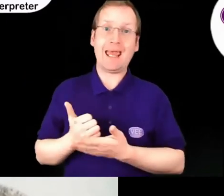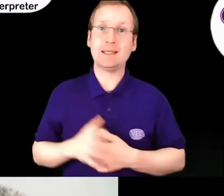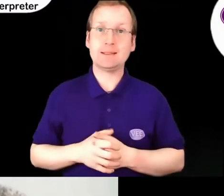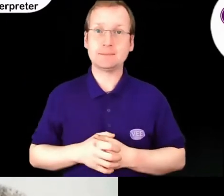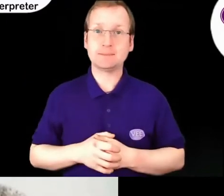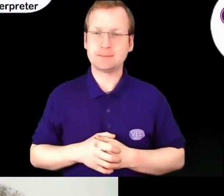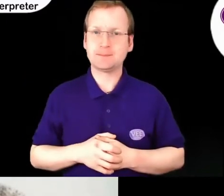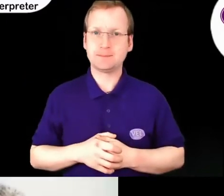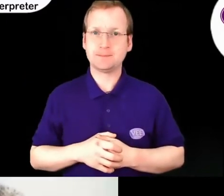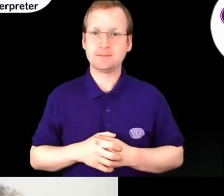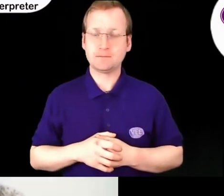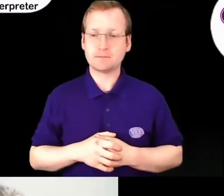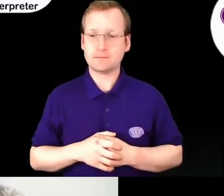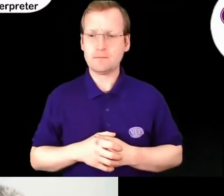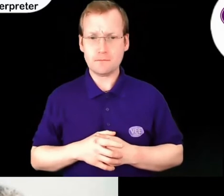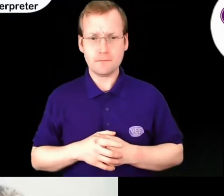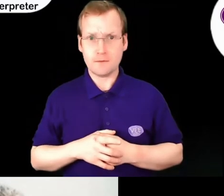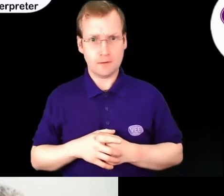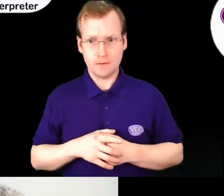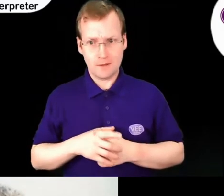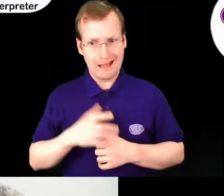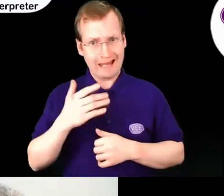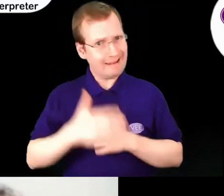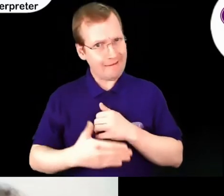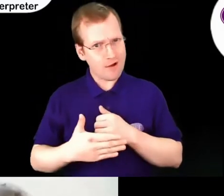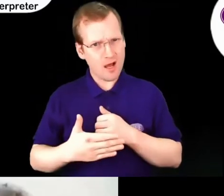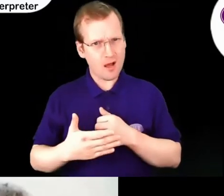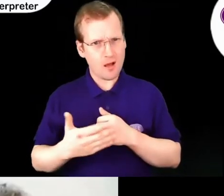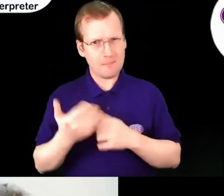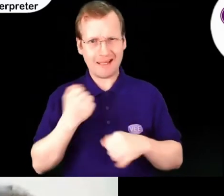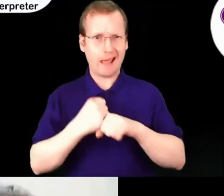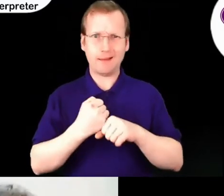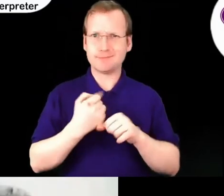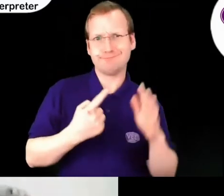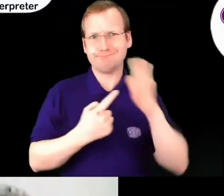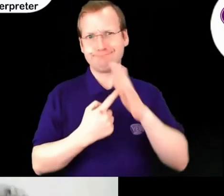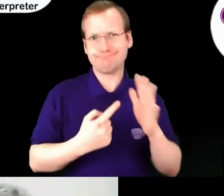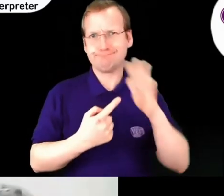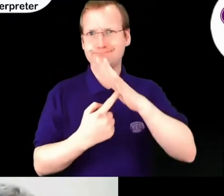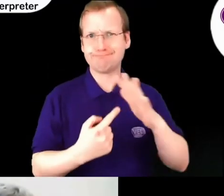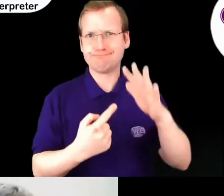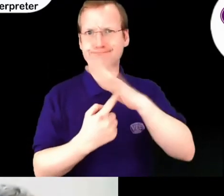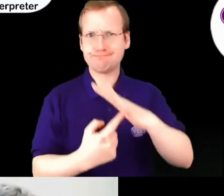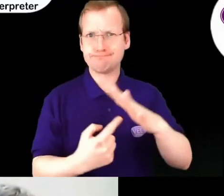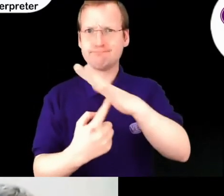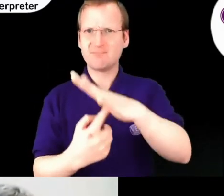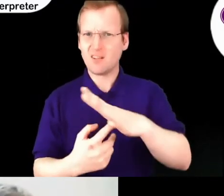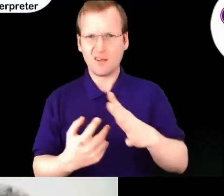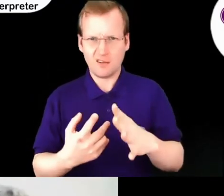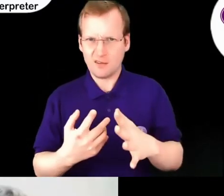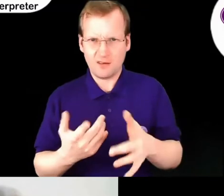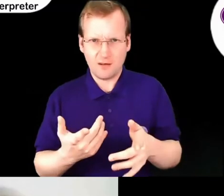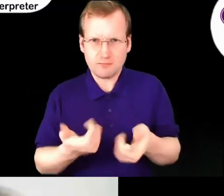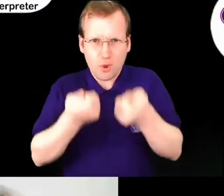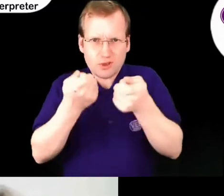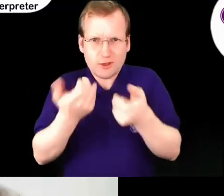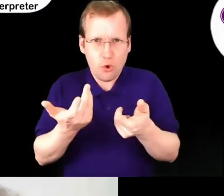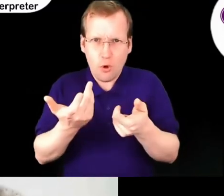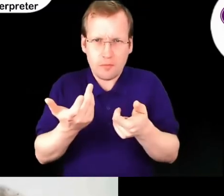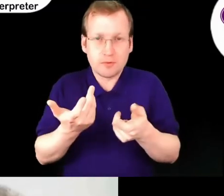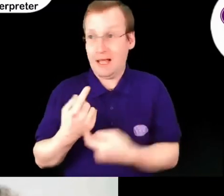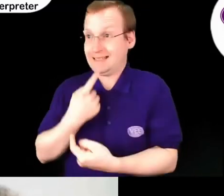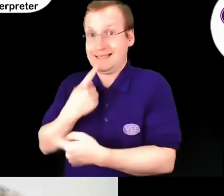And I never let that feature too highly in public because I had been